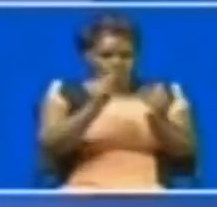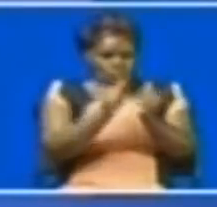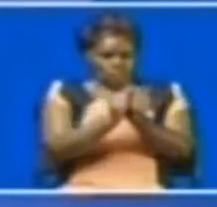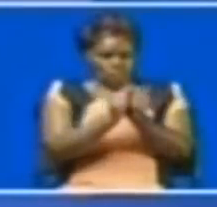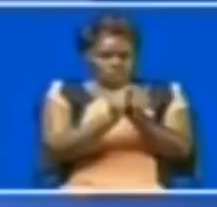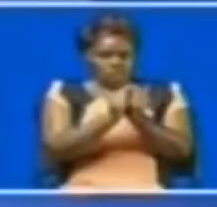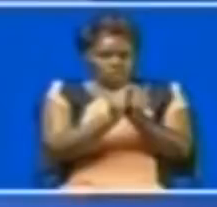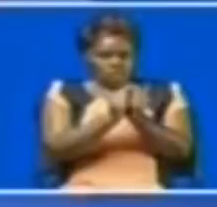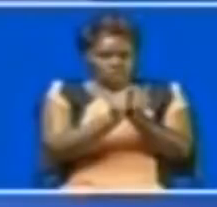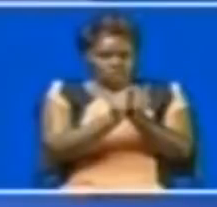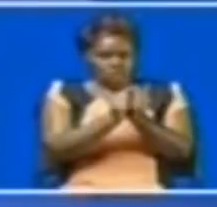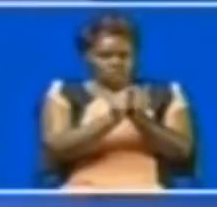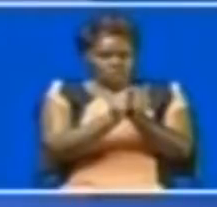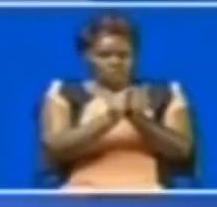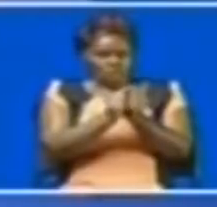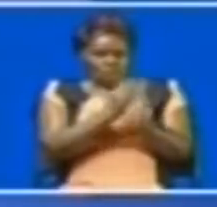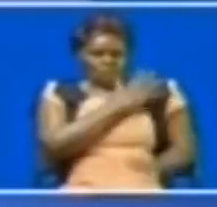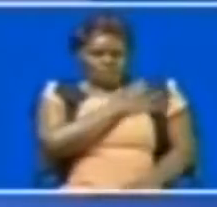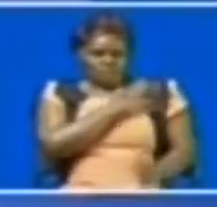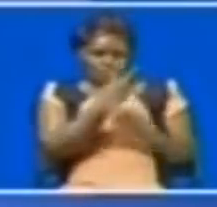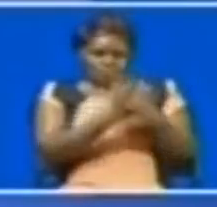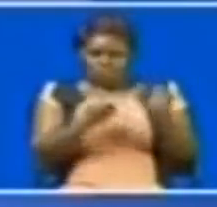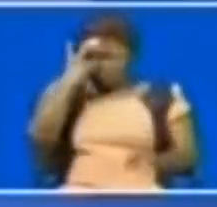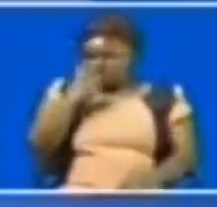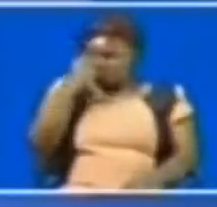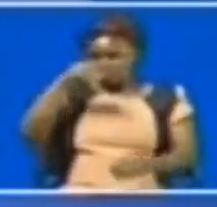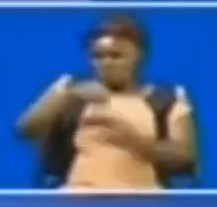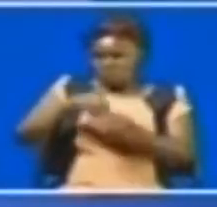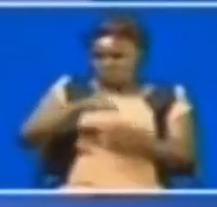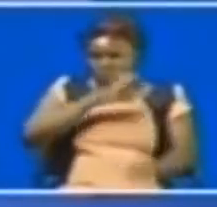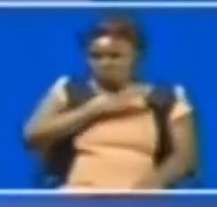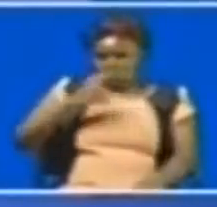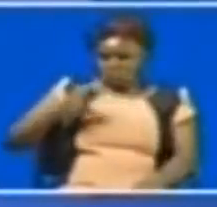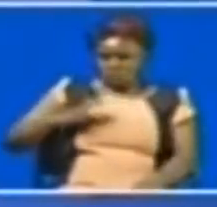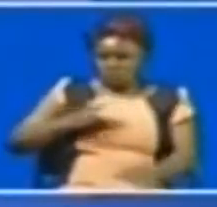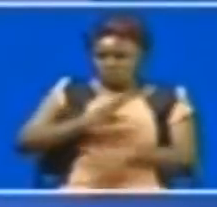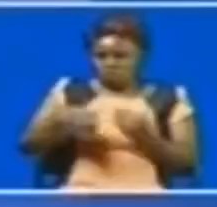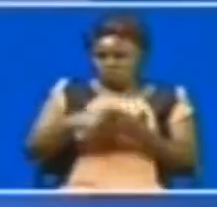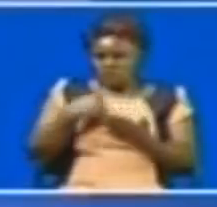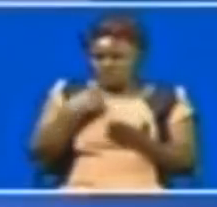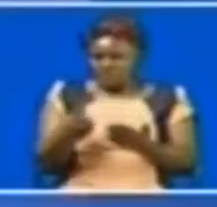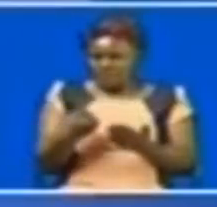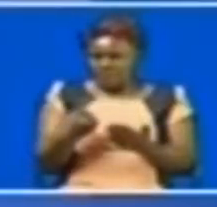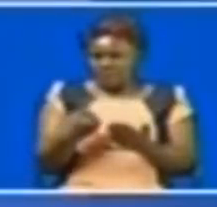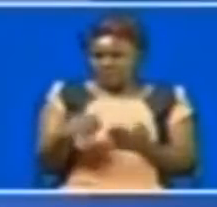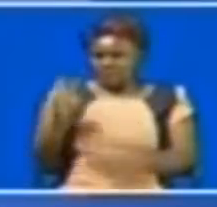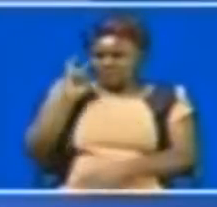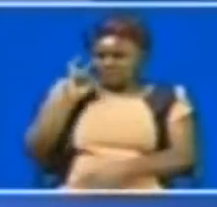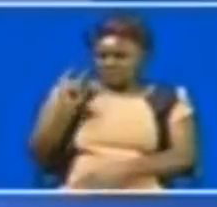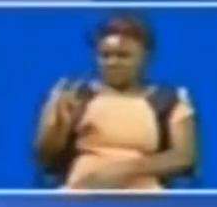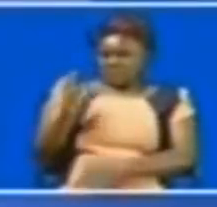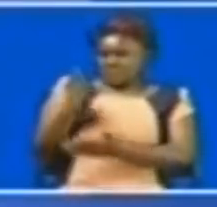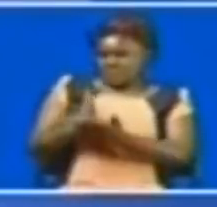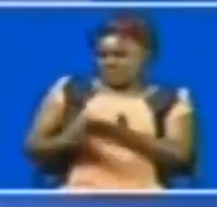a political player so that both sides suspicious of each other within the commission and all these players saying these things, looking as